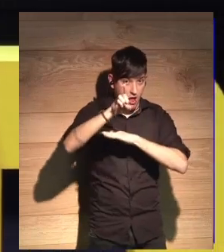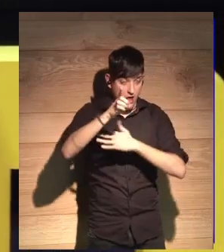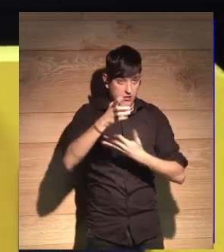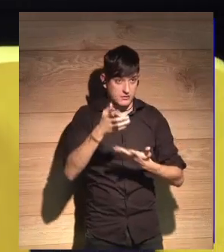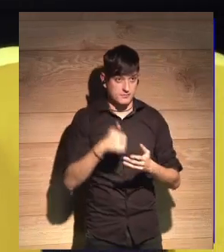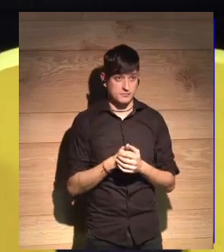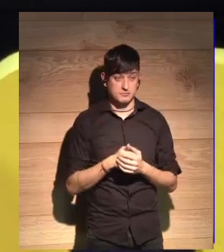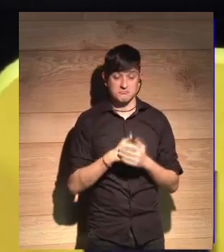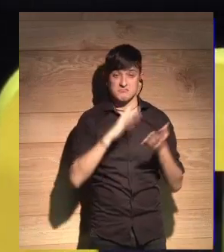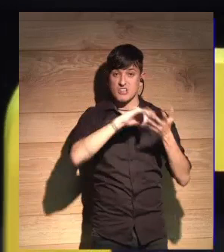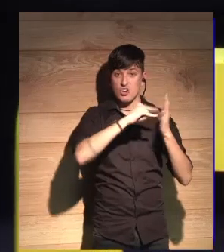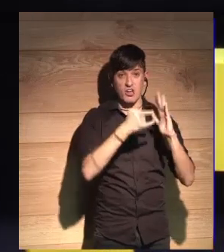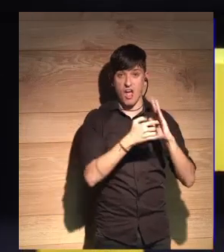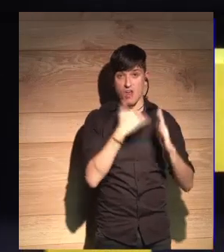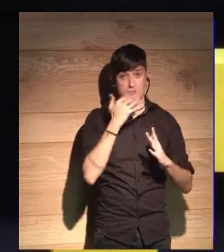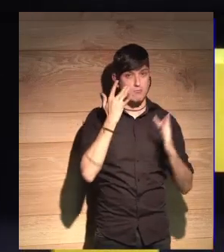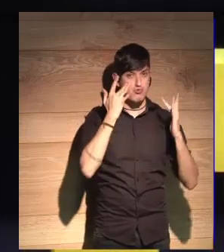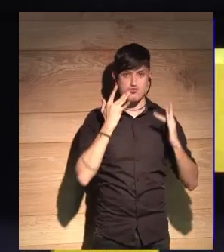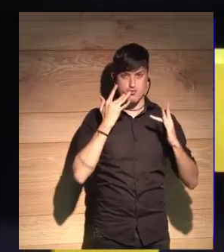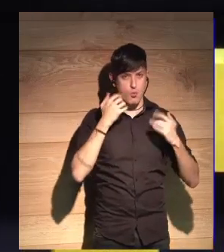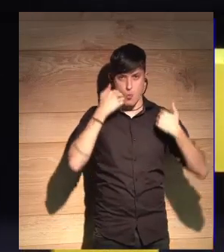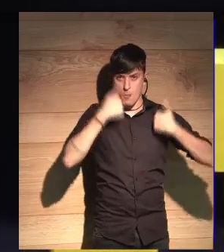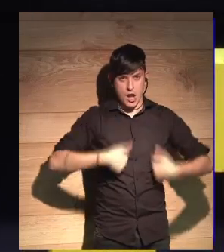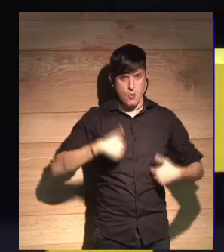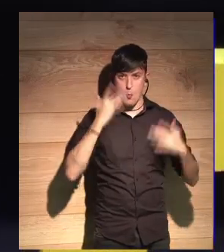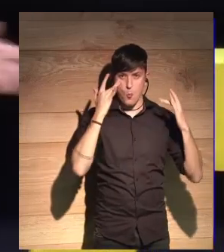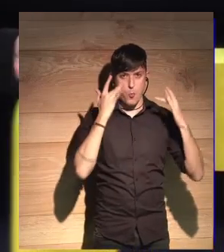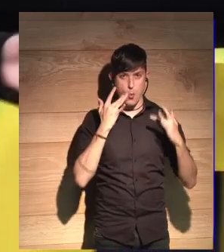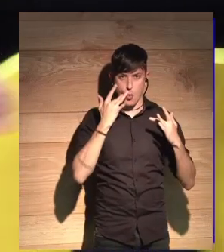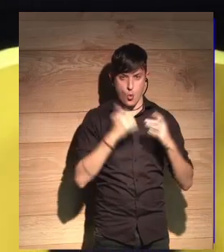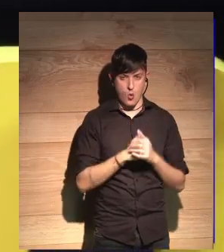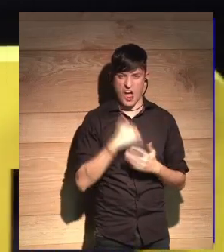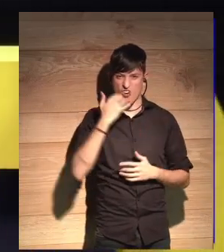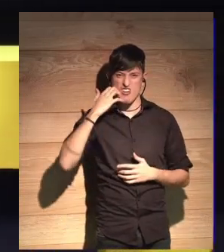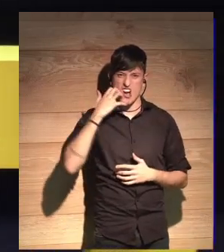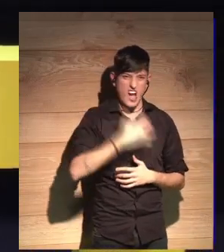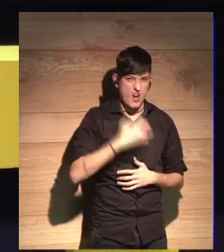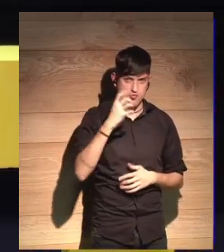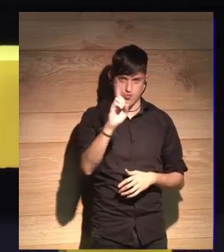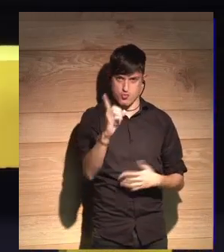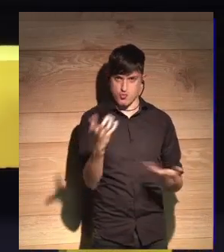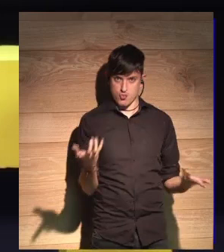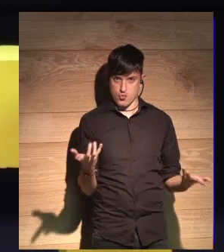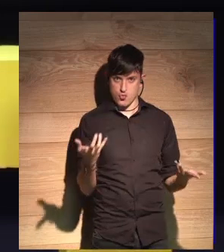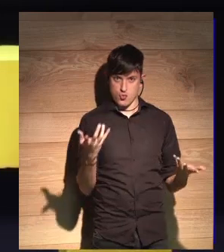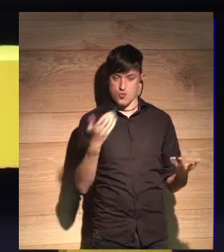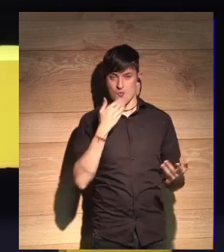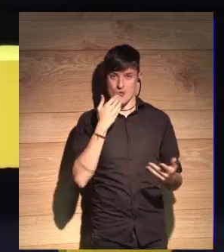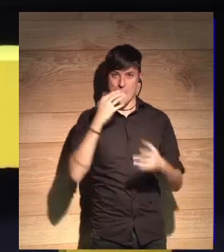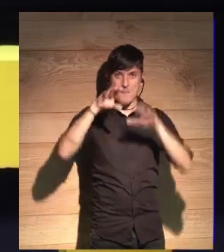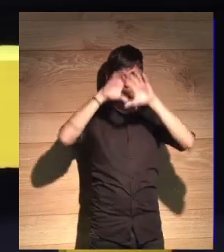should. It should allow us to conquer spaces. It's something which is completely human. It is not